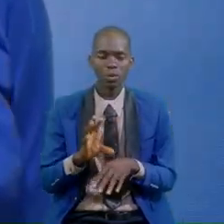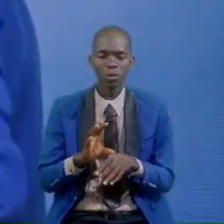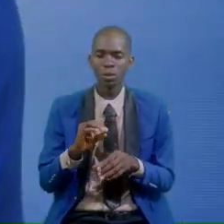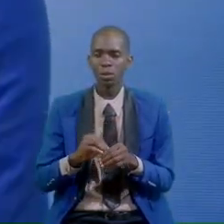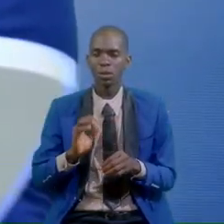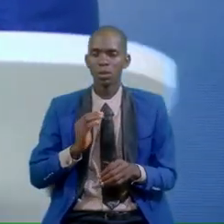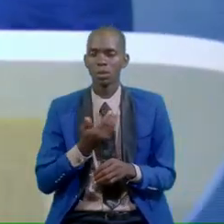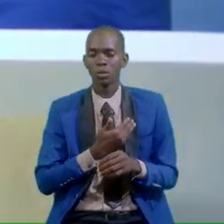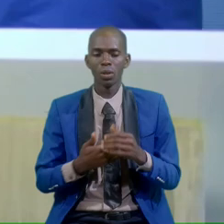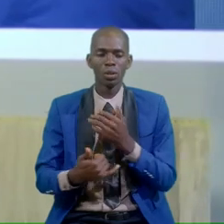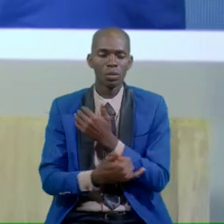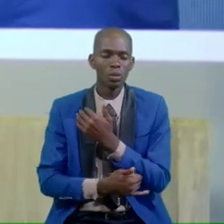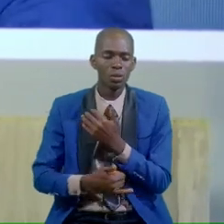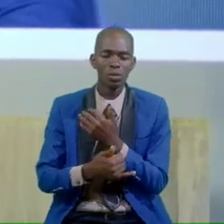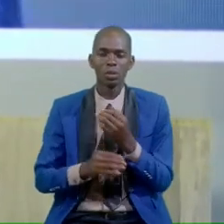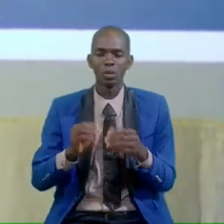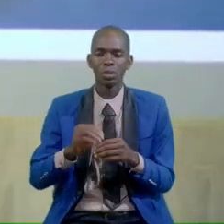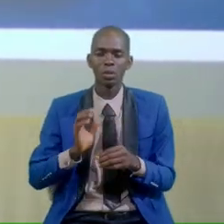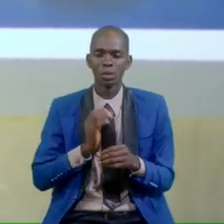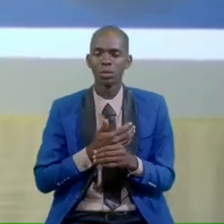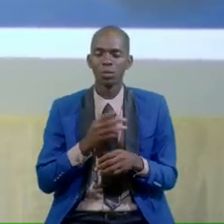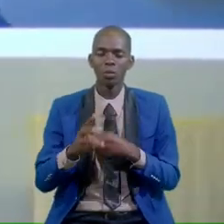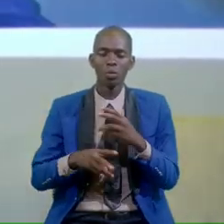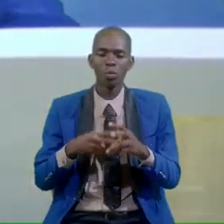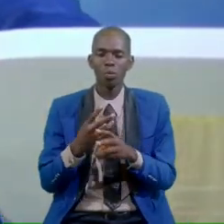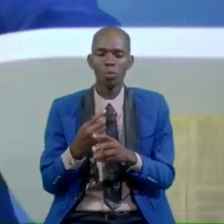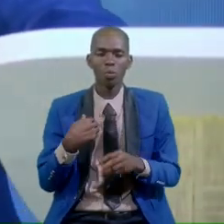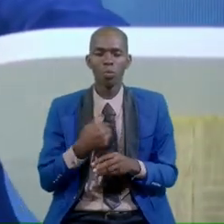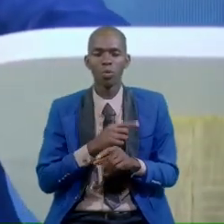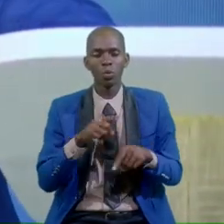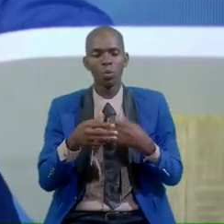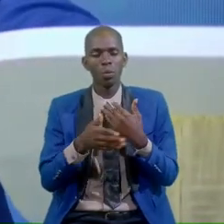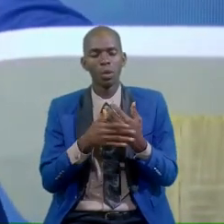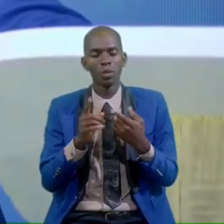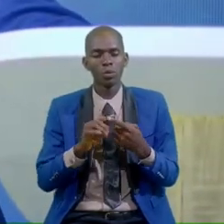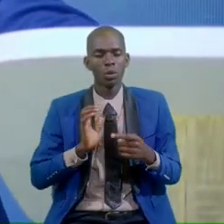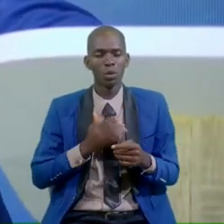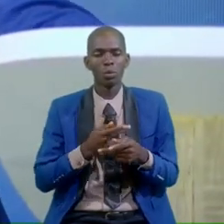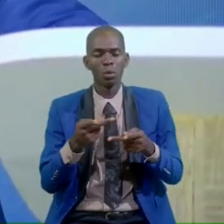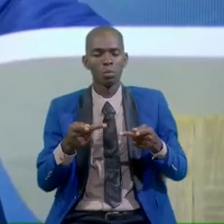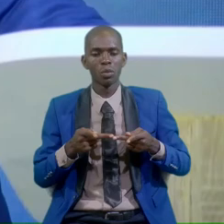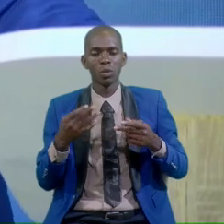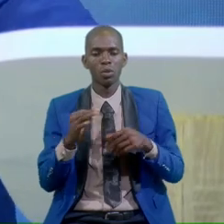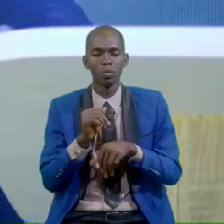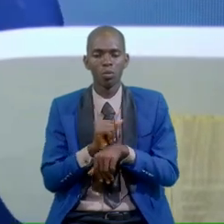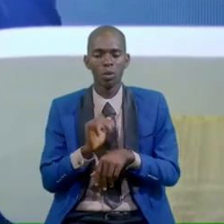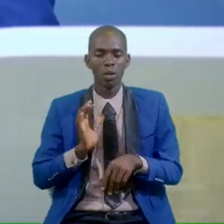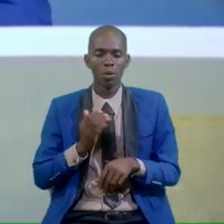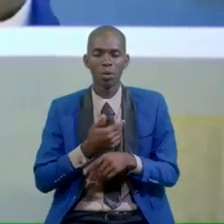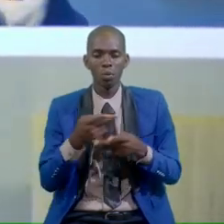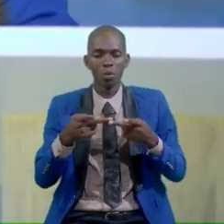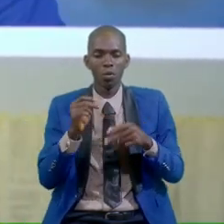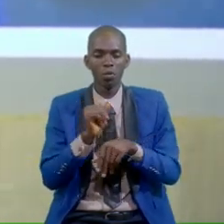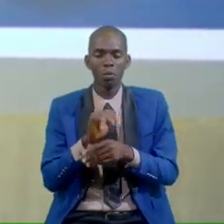our continent. We go back to the offices, and the offices become more corrupt than when